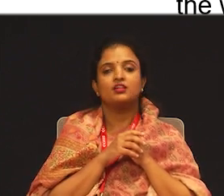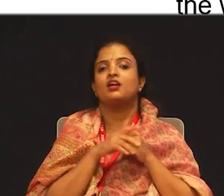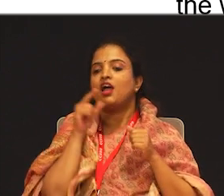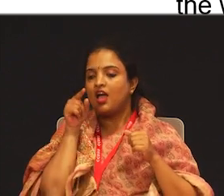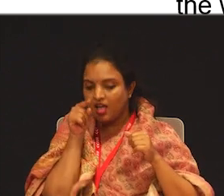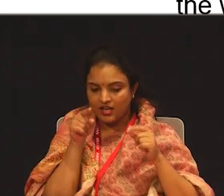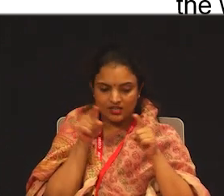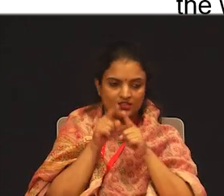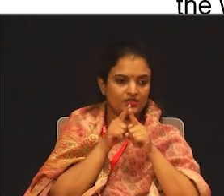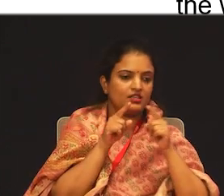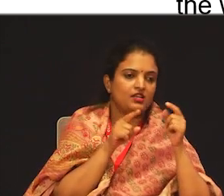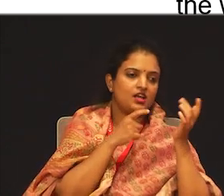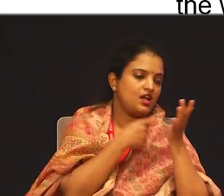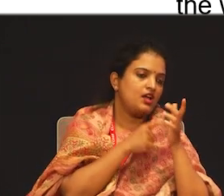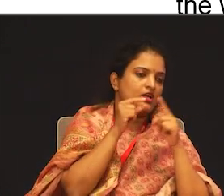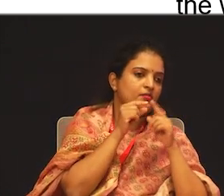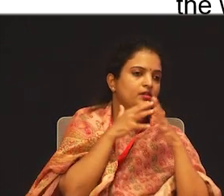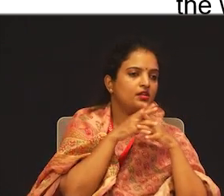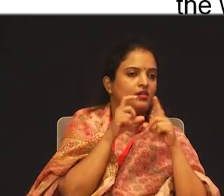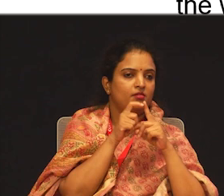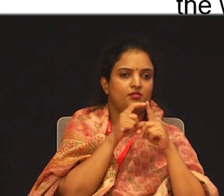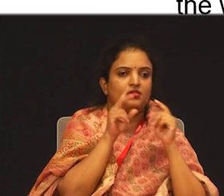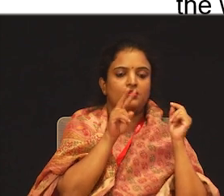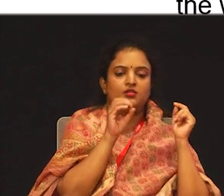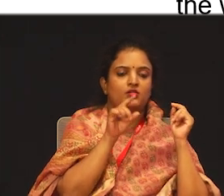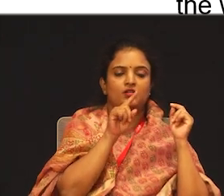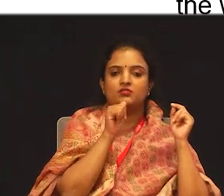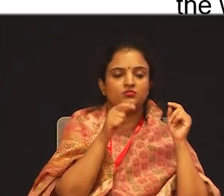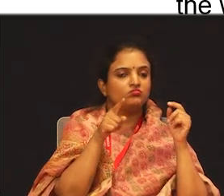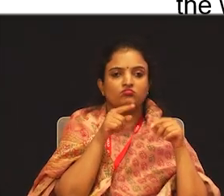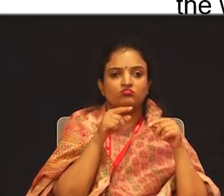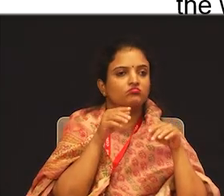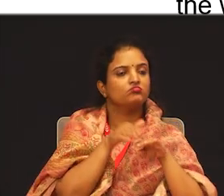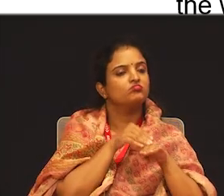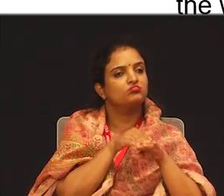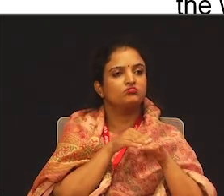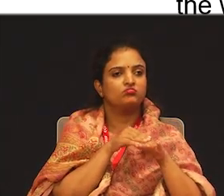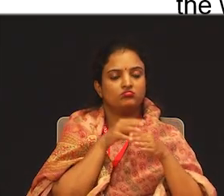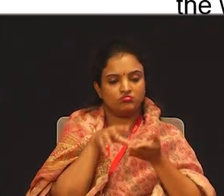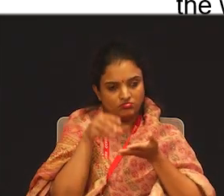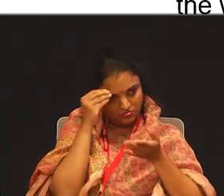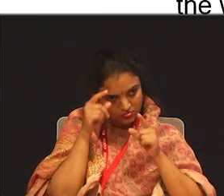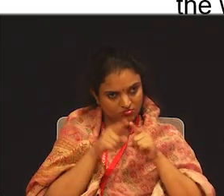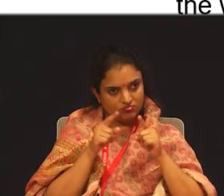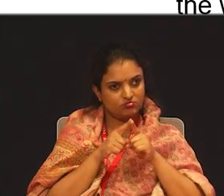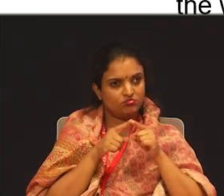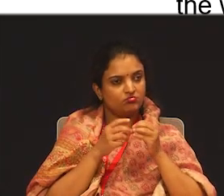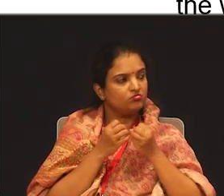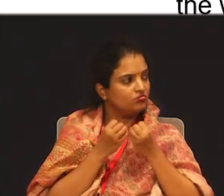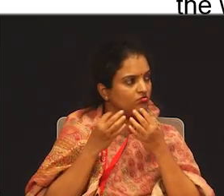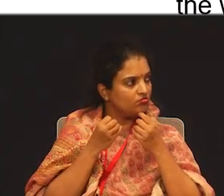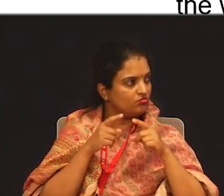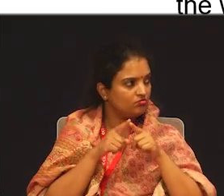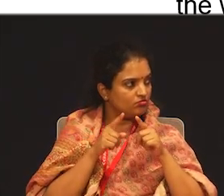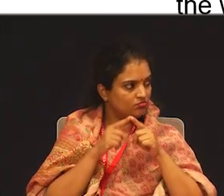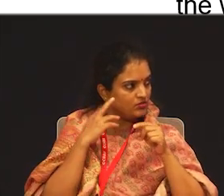Act 2016. Slow learner is not a recognized disability condition because slow learning happens due to a number of